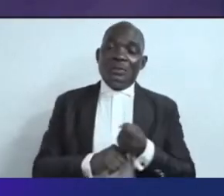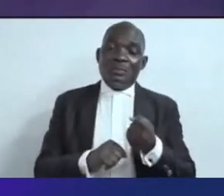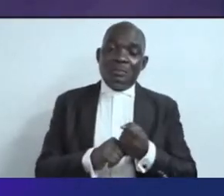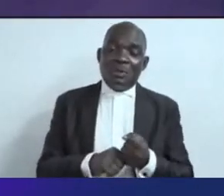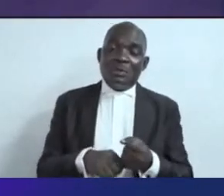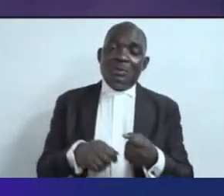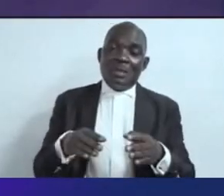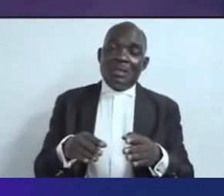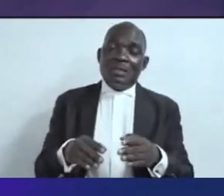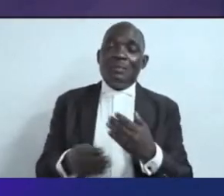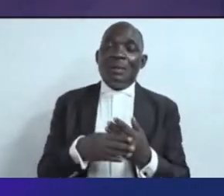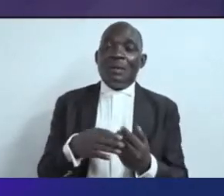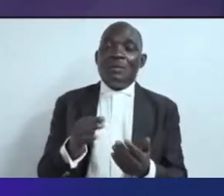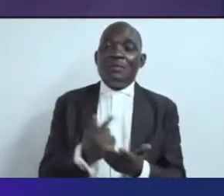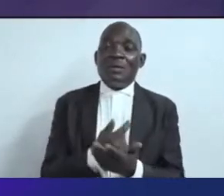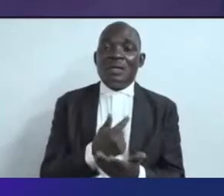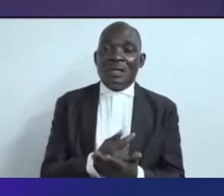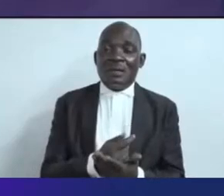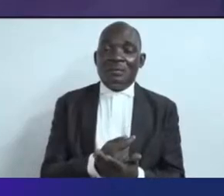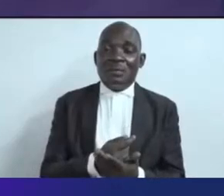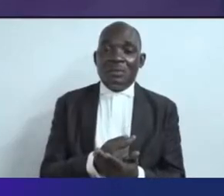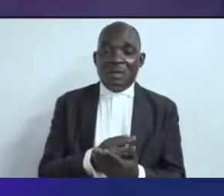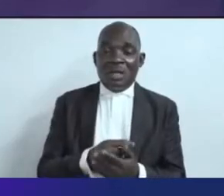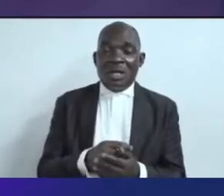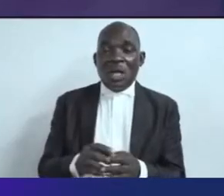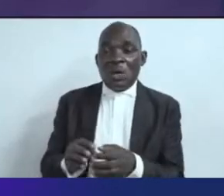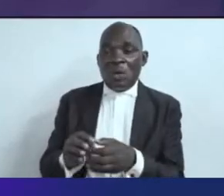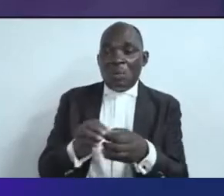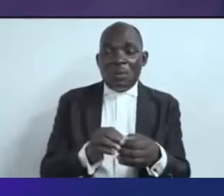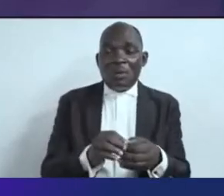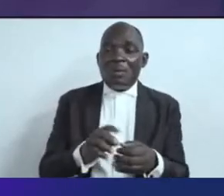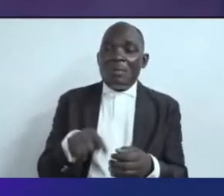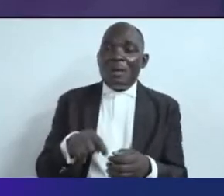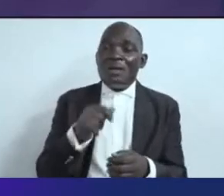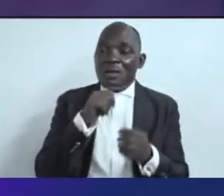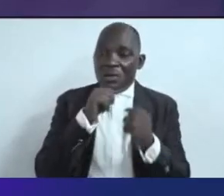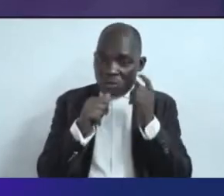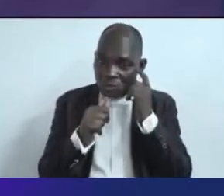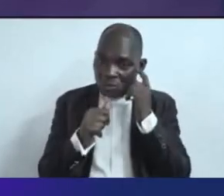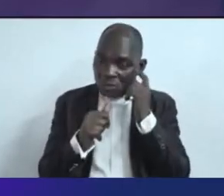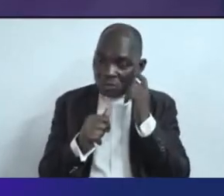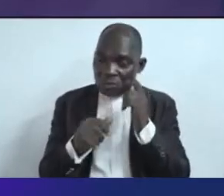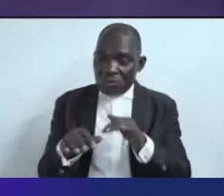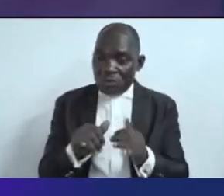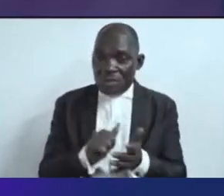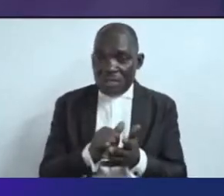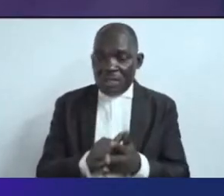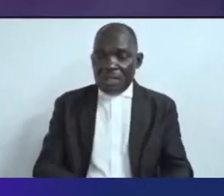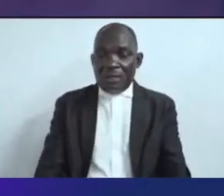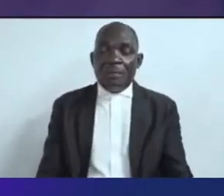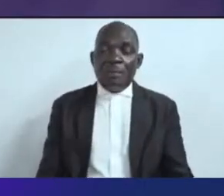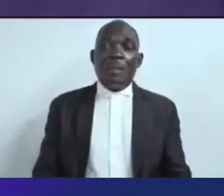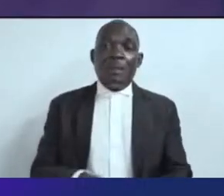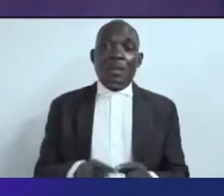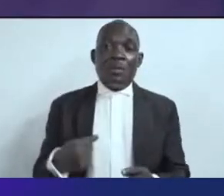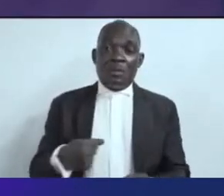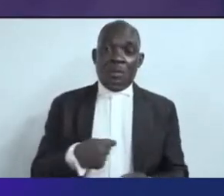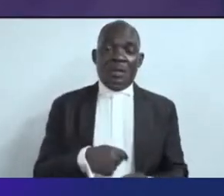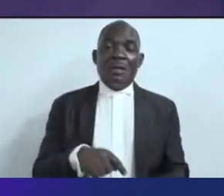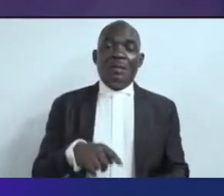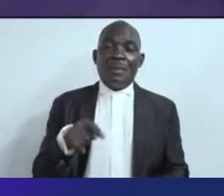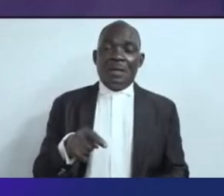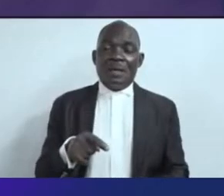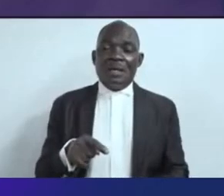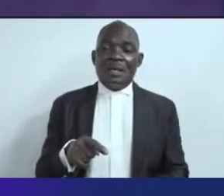market, central bank operations are not supposed to be that overt that we should tell